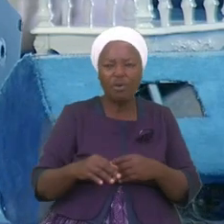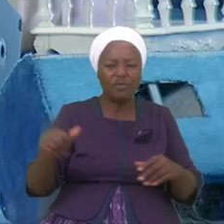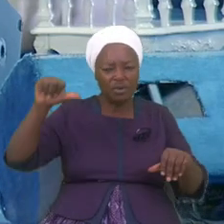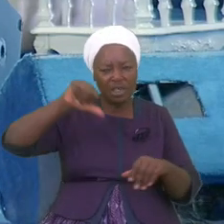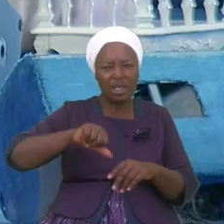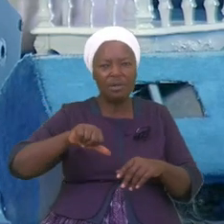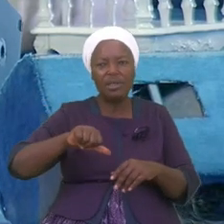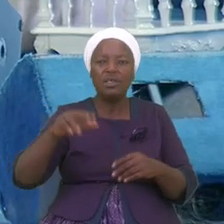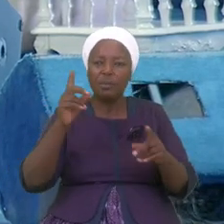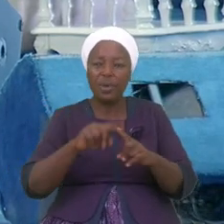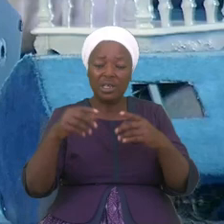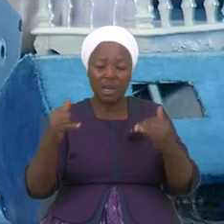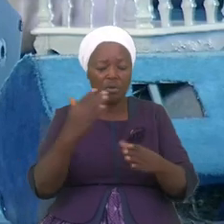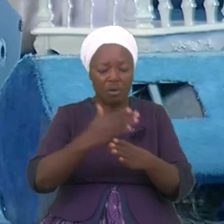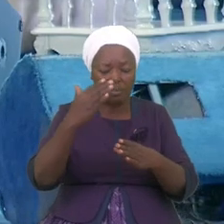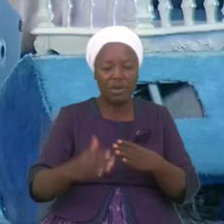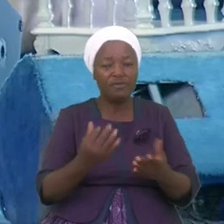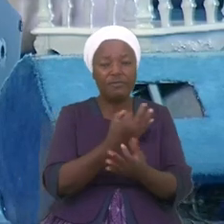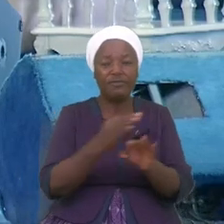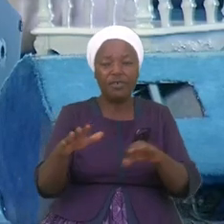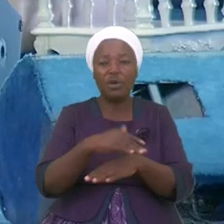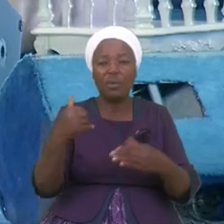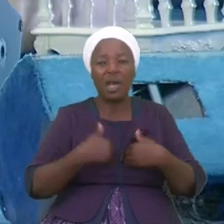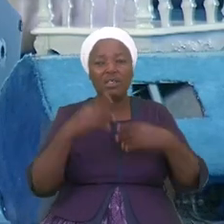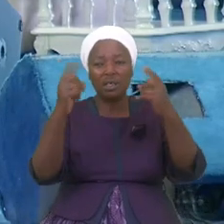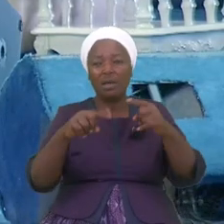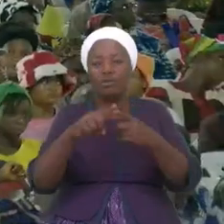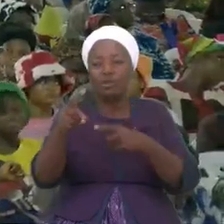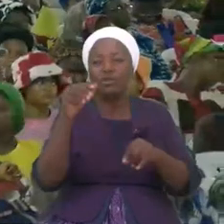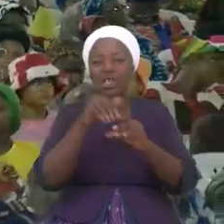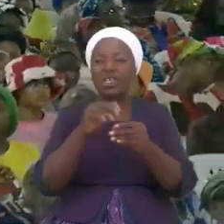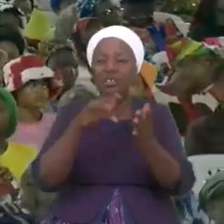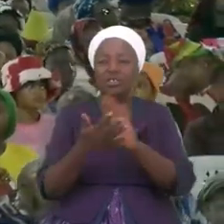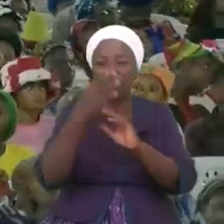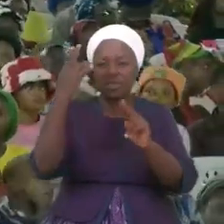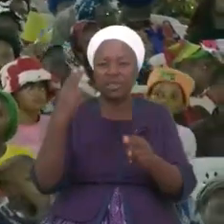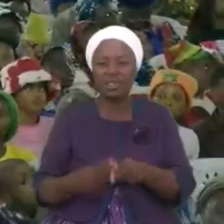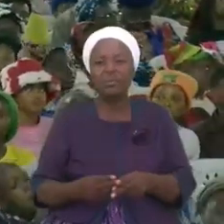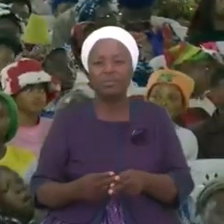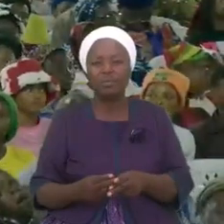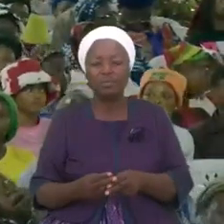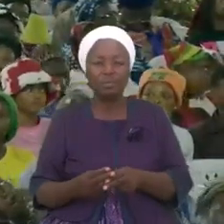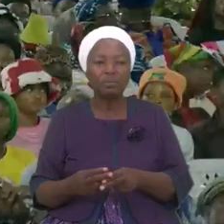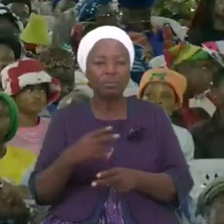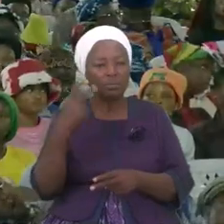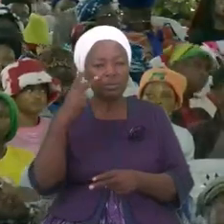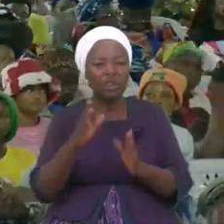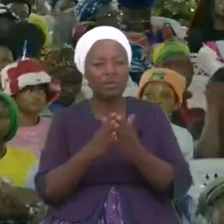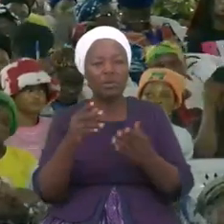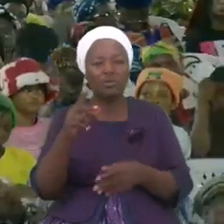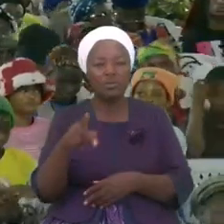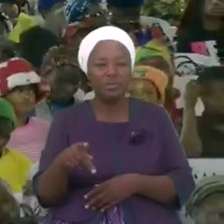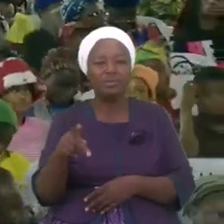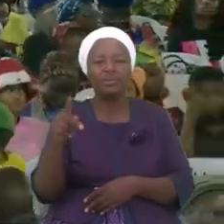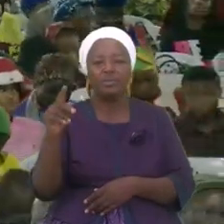now total freedom has come to you in Jesus' name. And look at